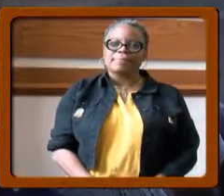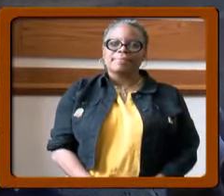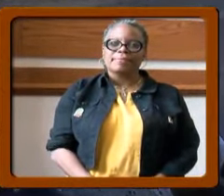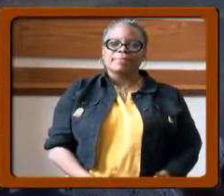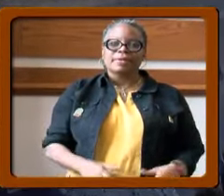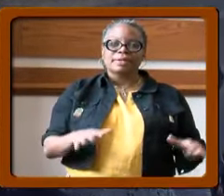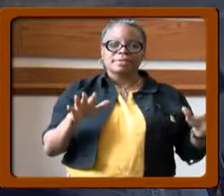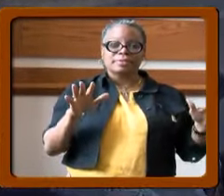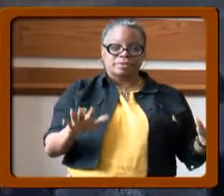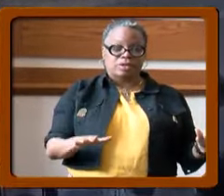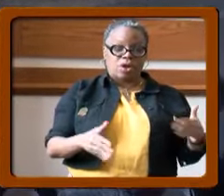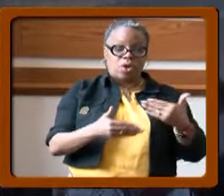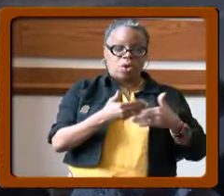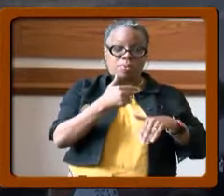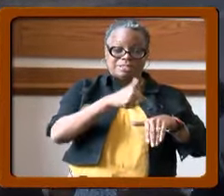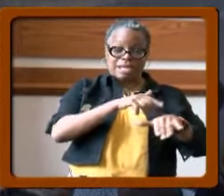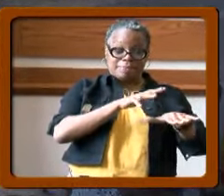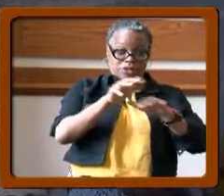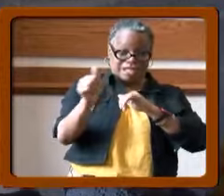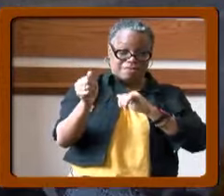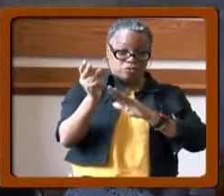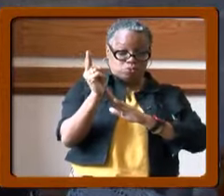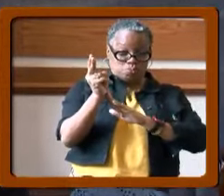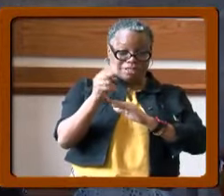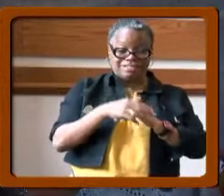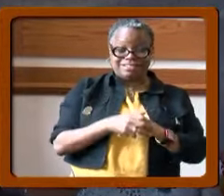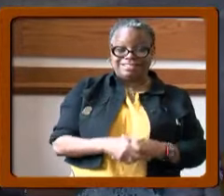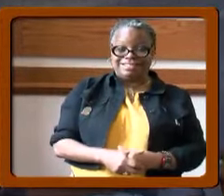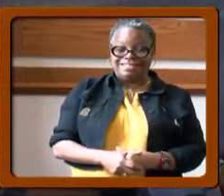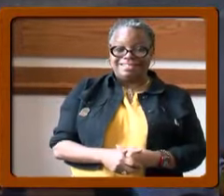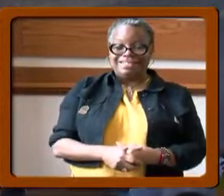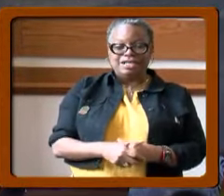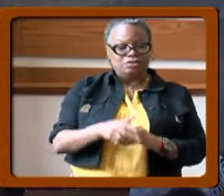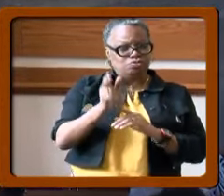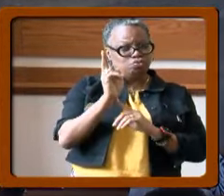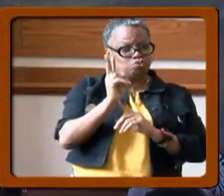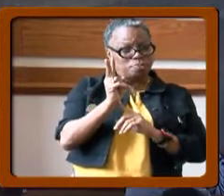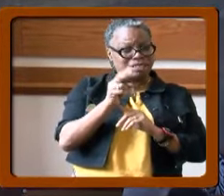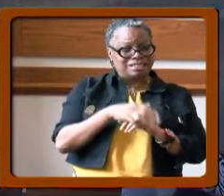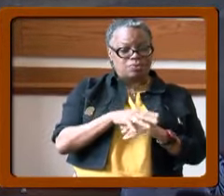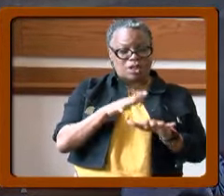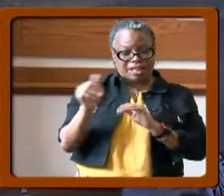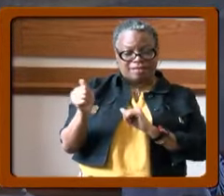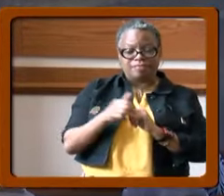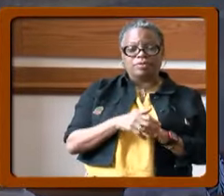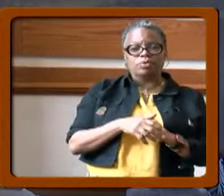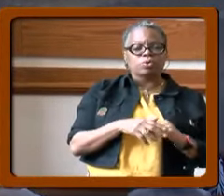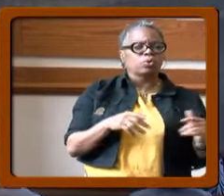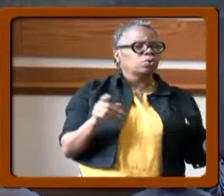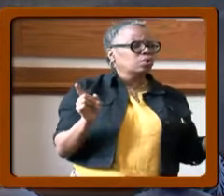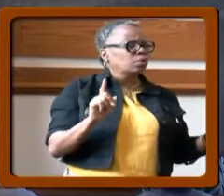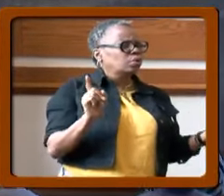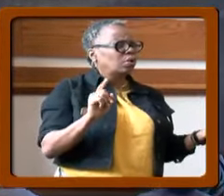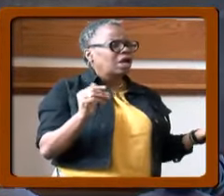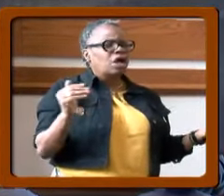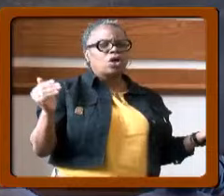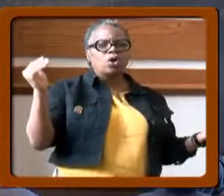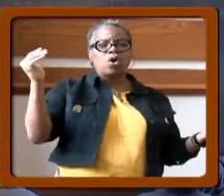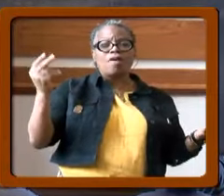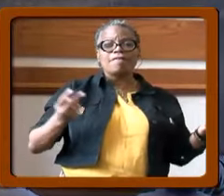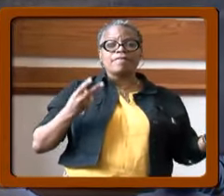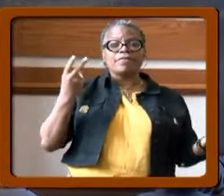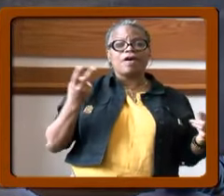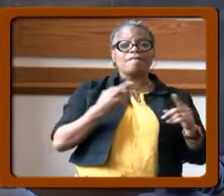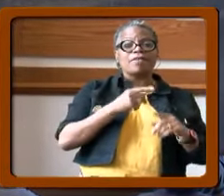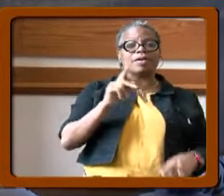Please be seated. We're about to go home in about 2 minutes. About 2 minutes. Where are my adults who are visiting